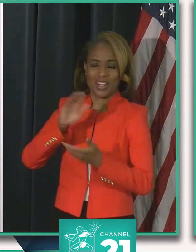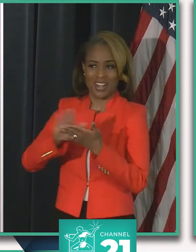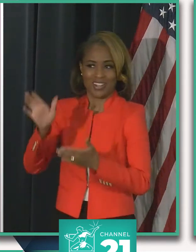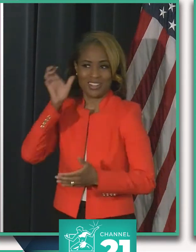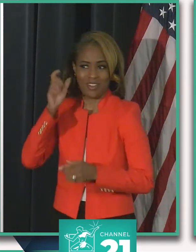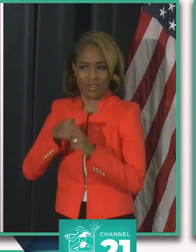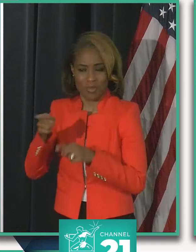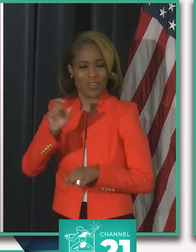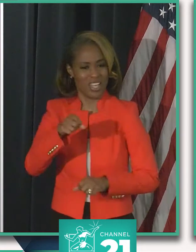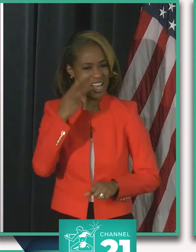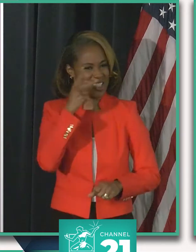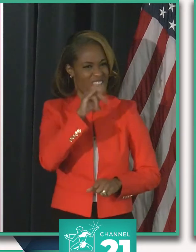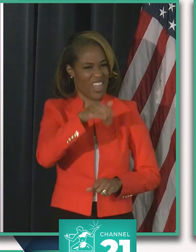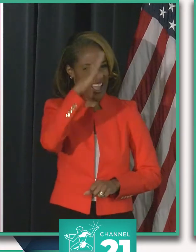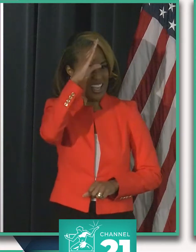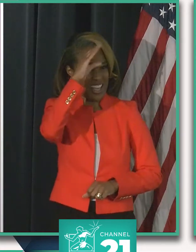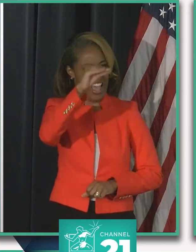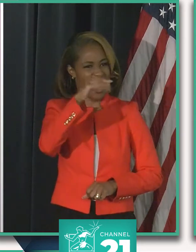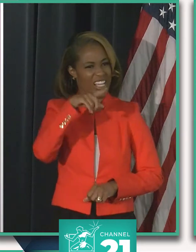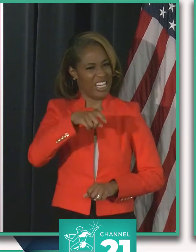that guy. He needed a haircut.